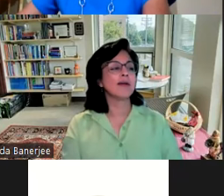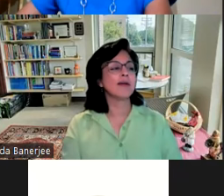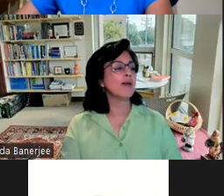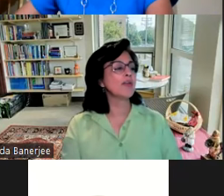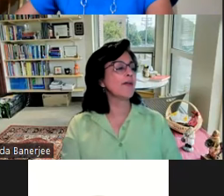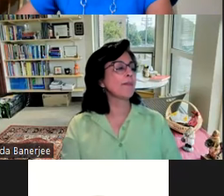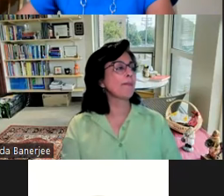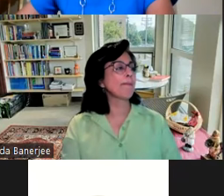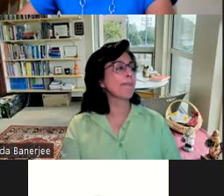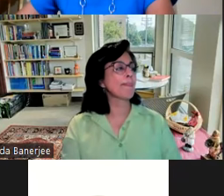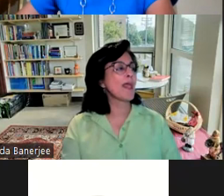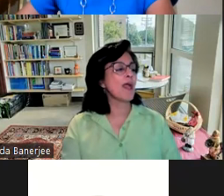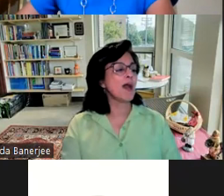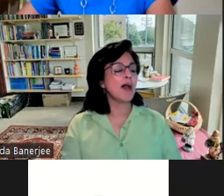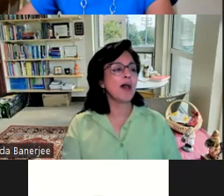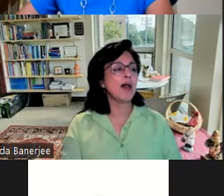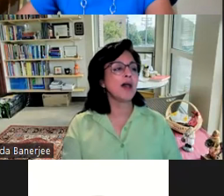Okay.